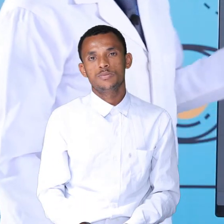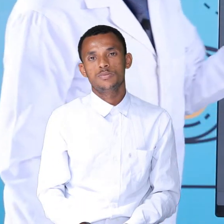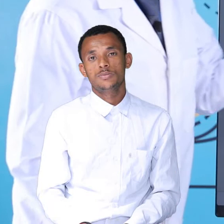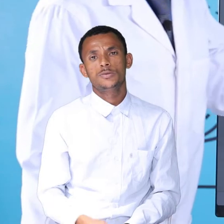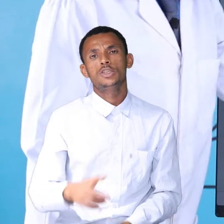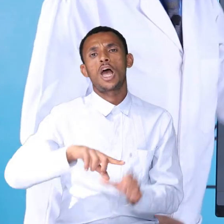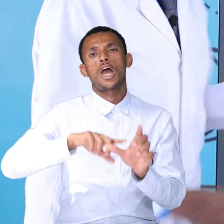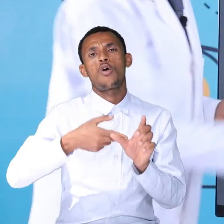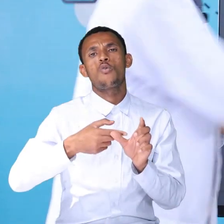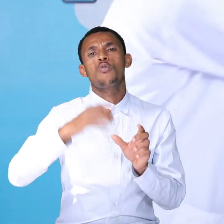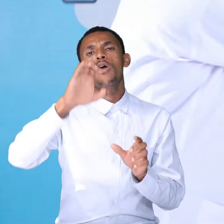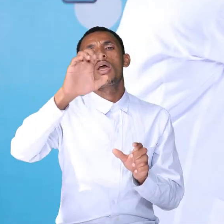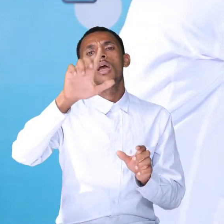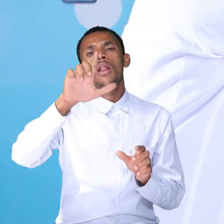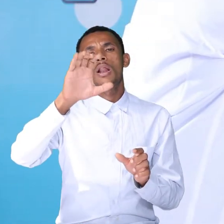The angle of elevation